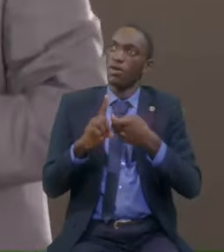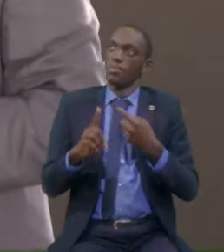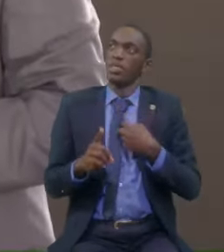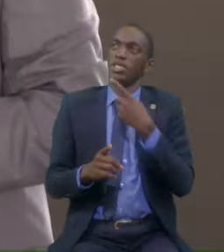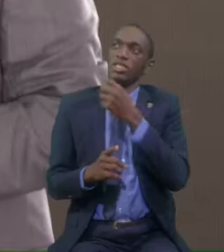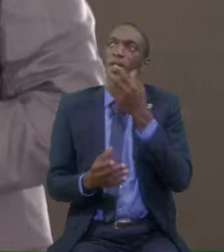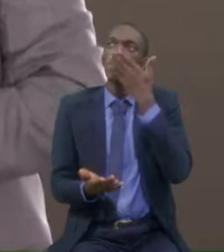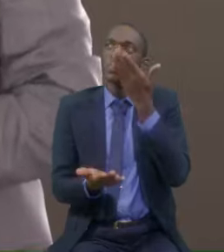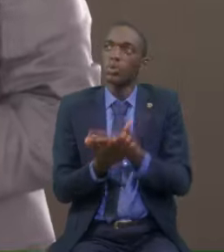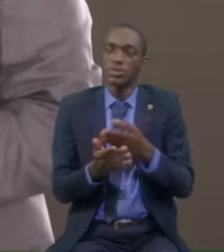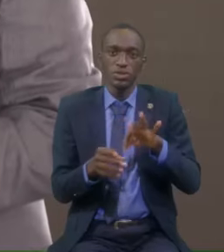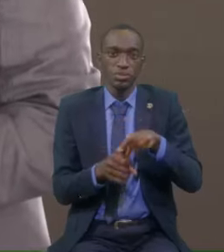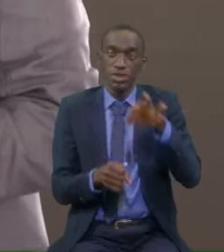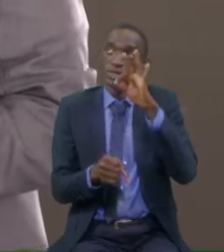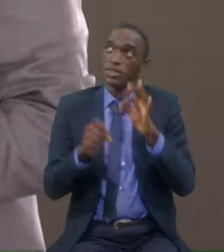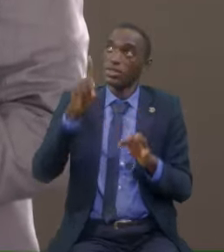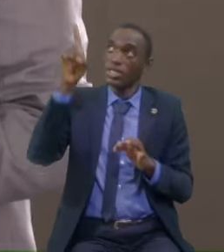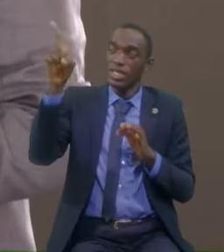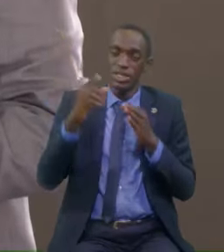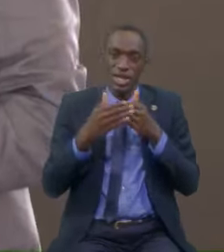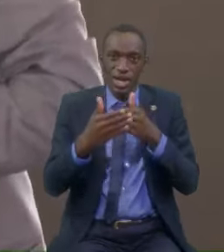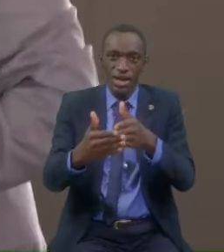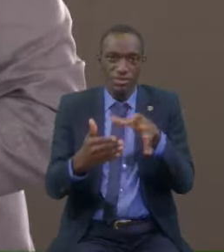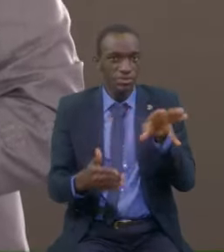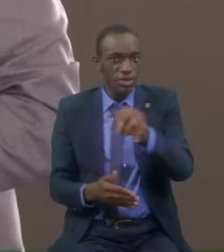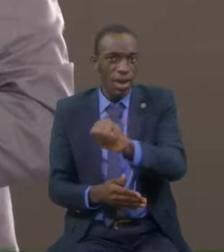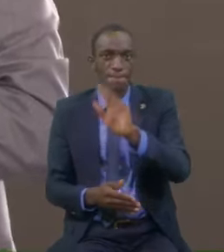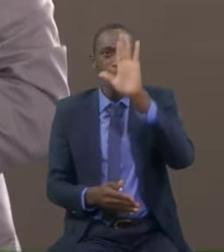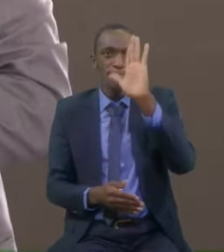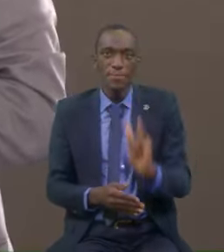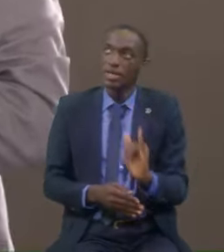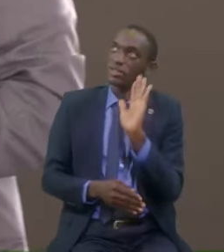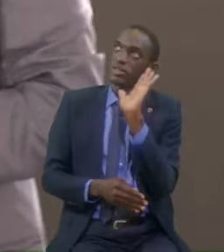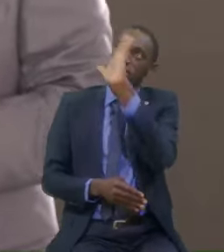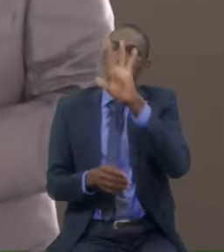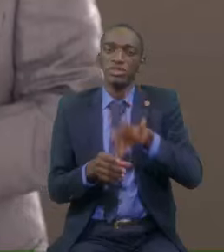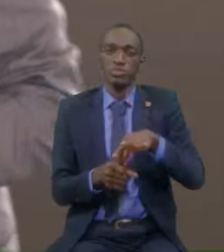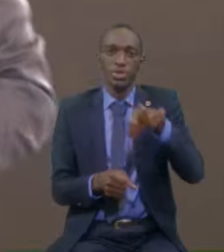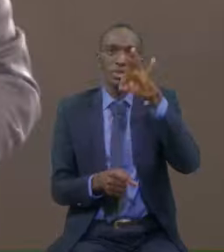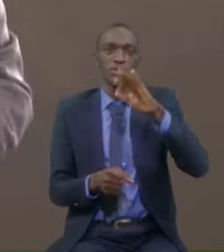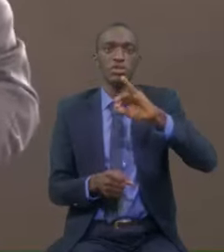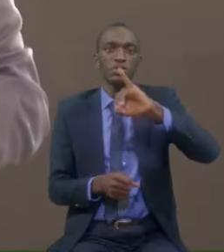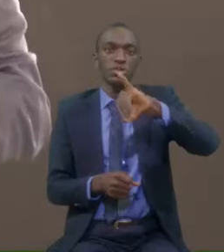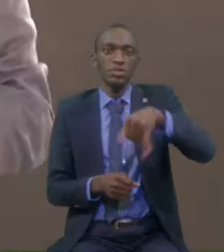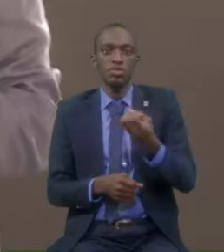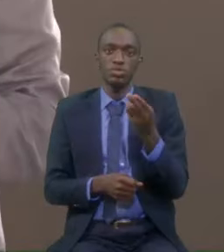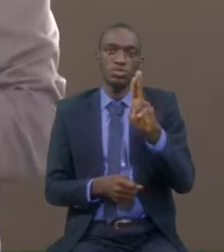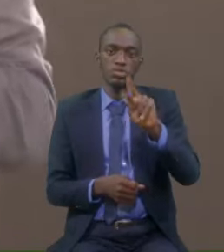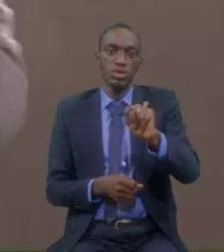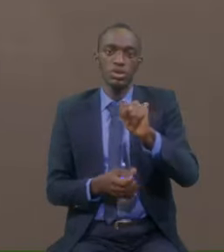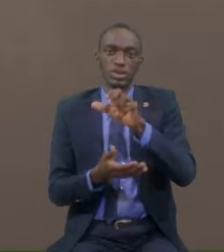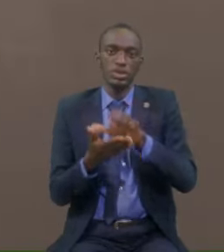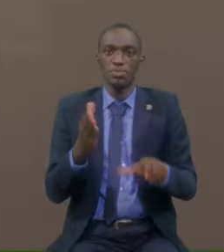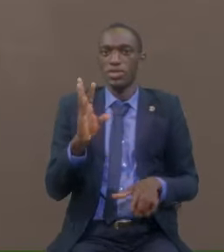them by his spirit. John chapter 16, we're reading from